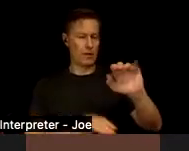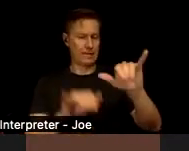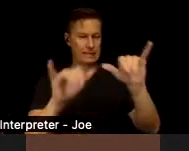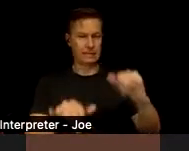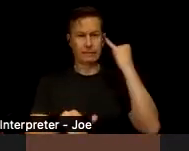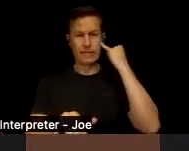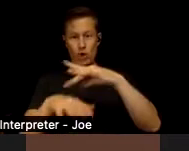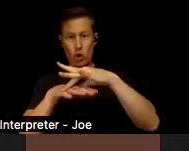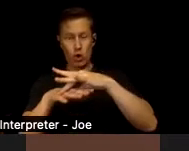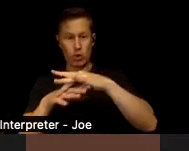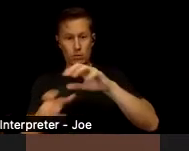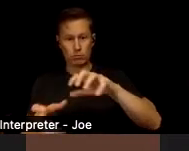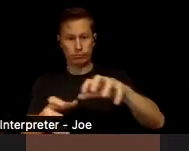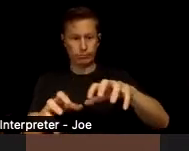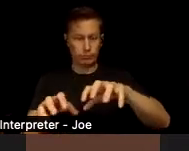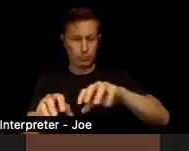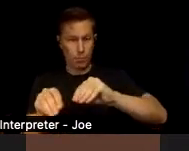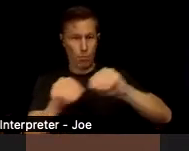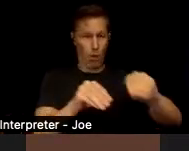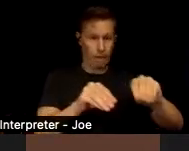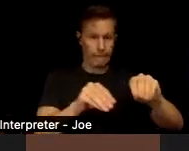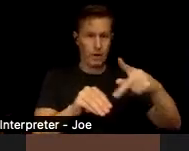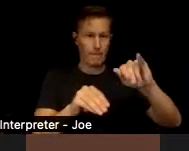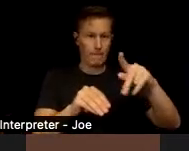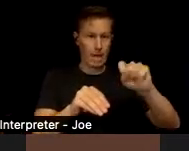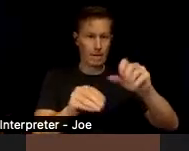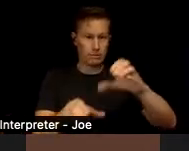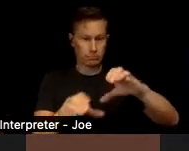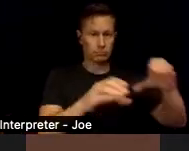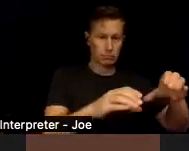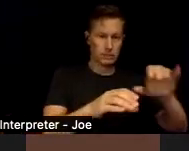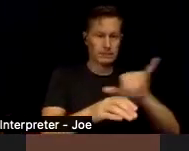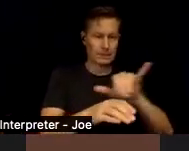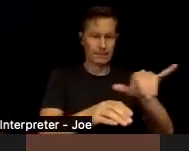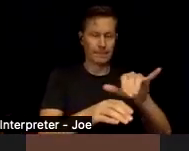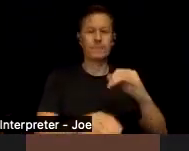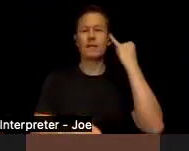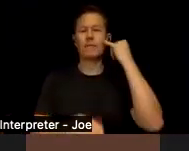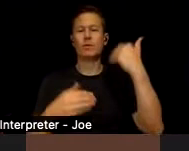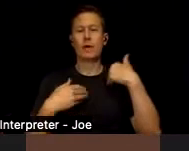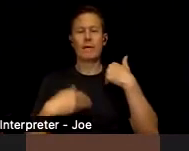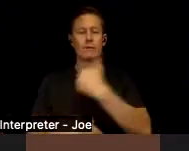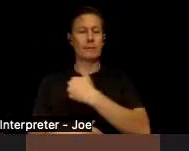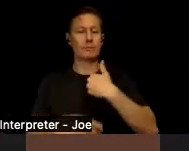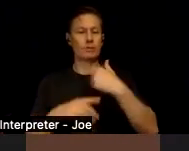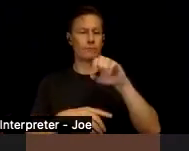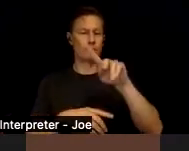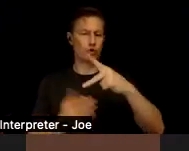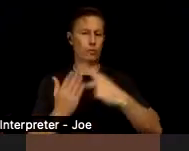do those pipes. So having those members there to help bring calm and peace to people